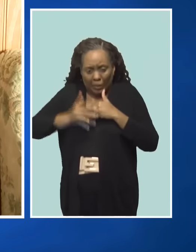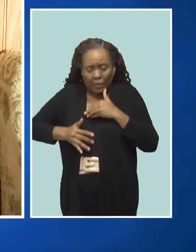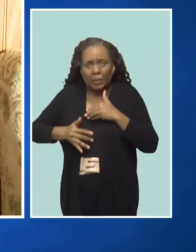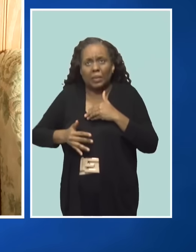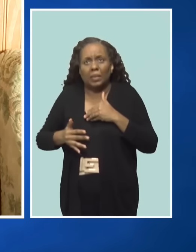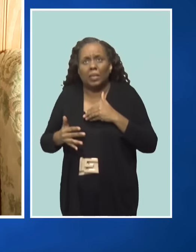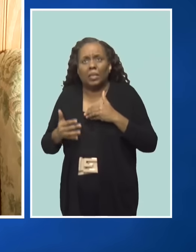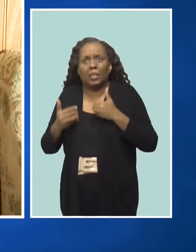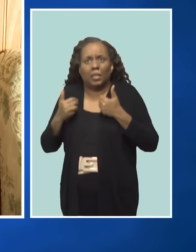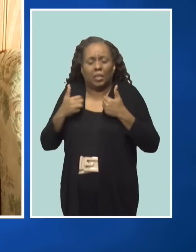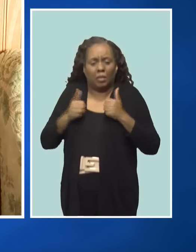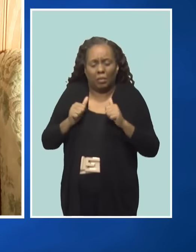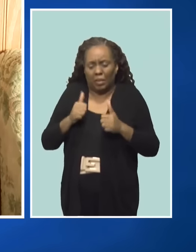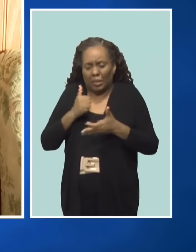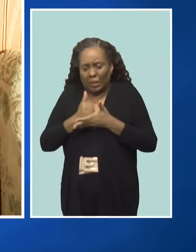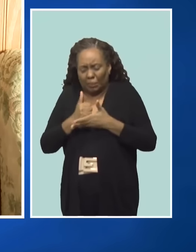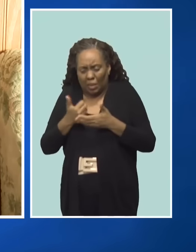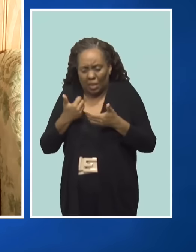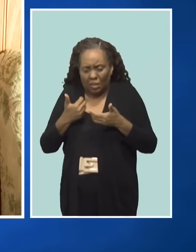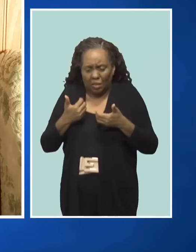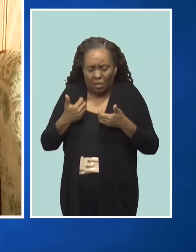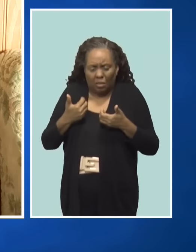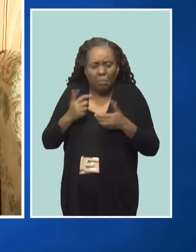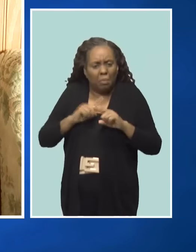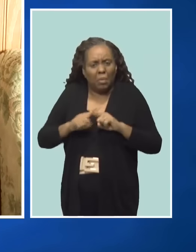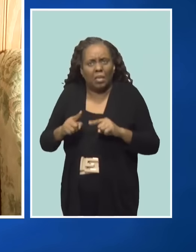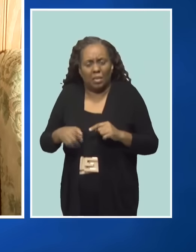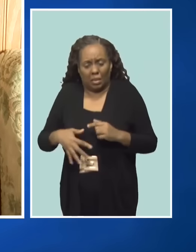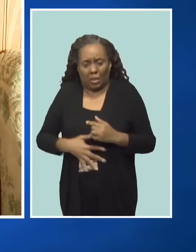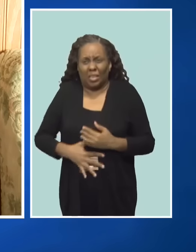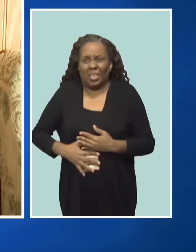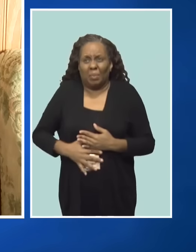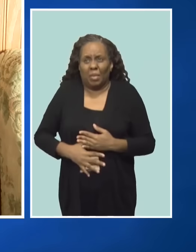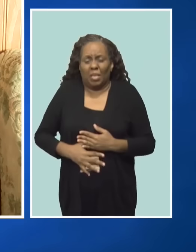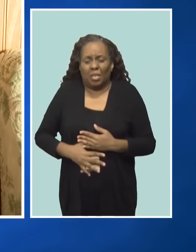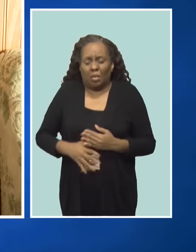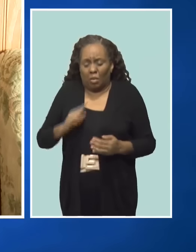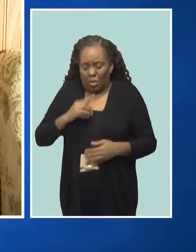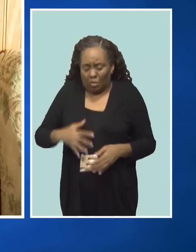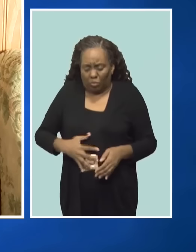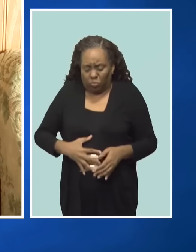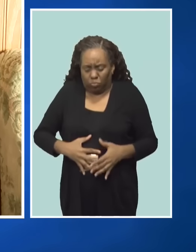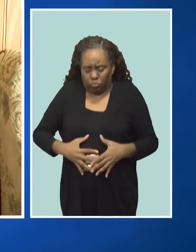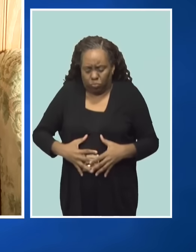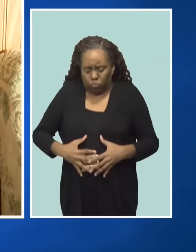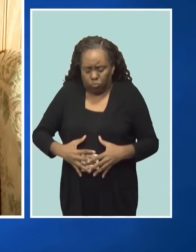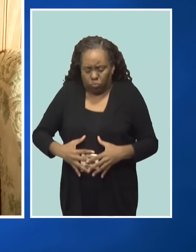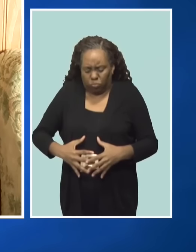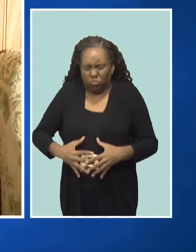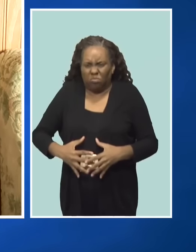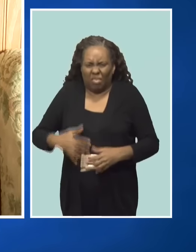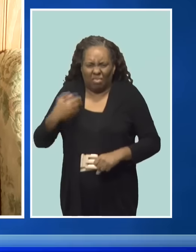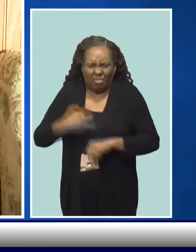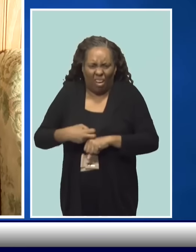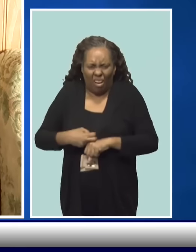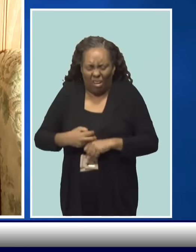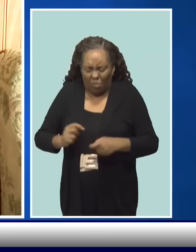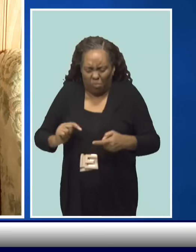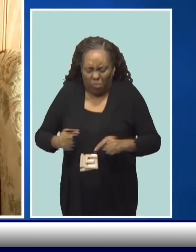ban, but they could only do so much. And they find that her stomach area is really bloated, and it's getting harder and painful,